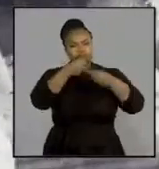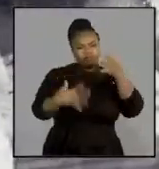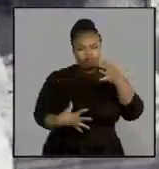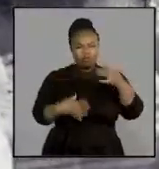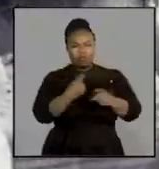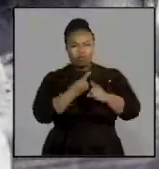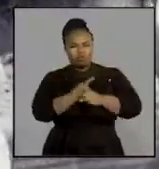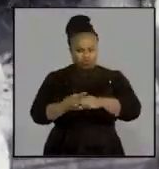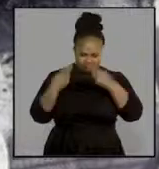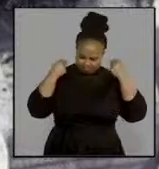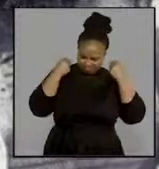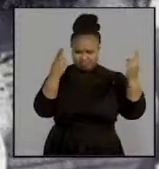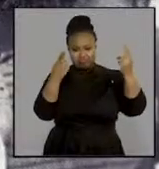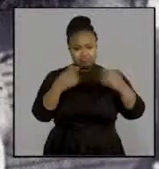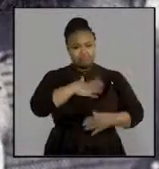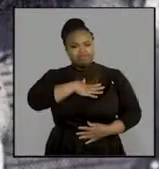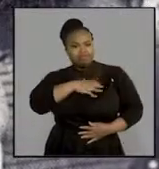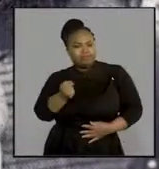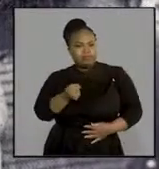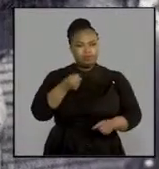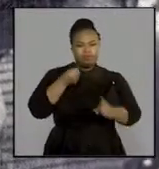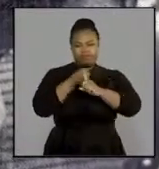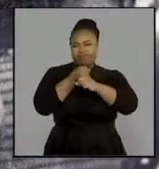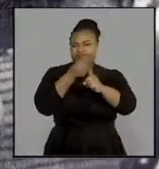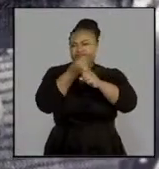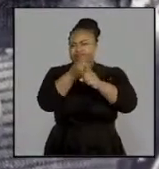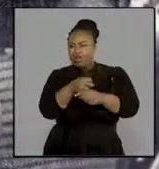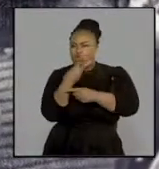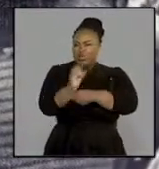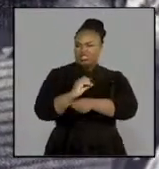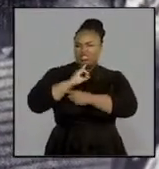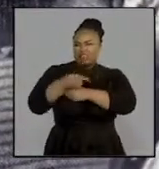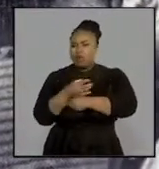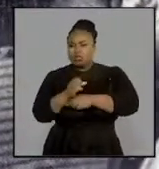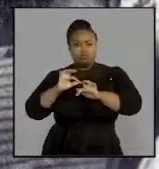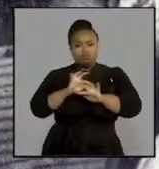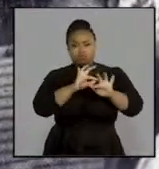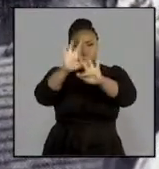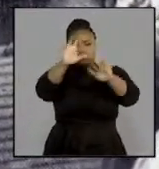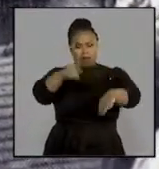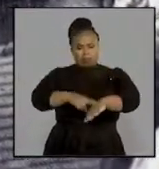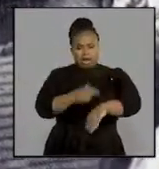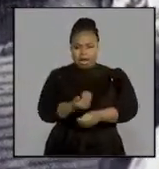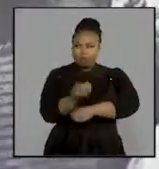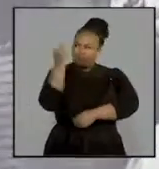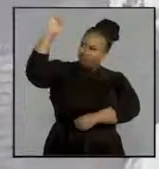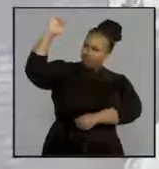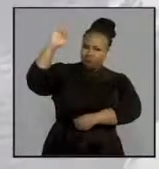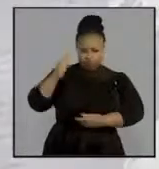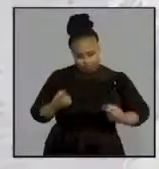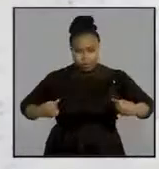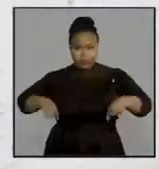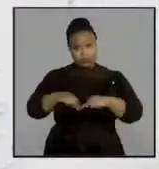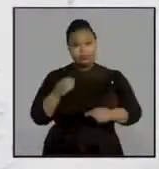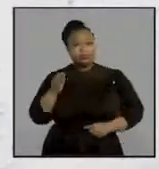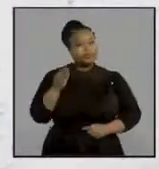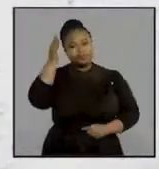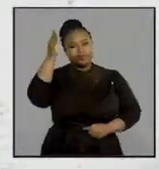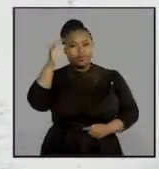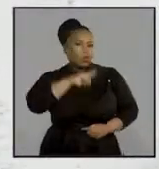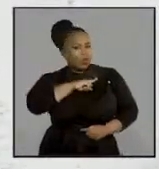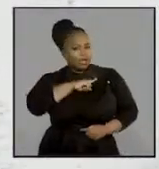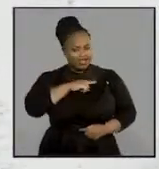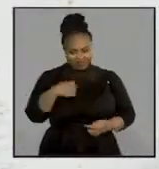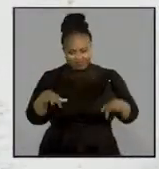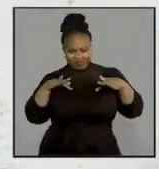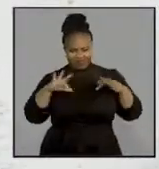de Bruyn stood among the brave 20,000 to stare down apartheid and proclaim, we are the future that